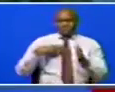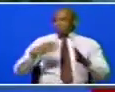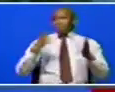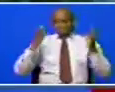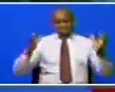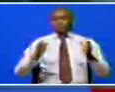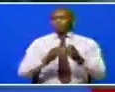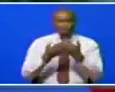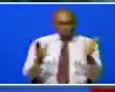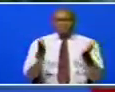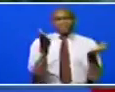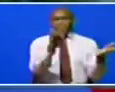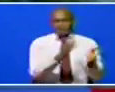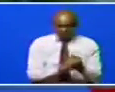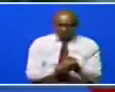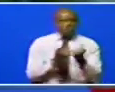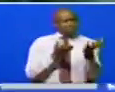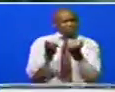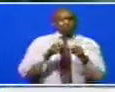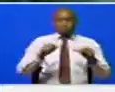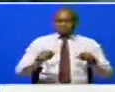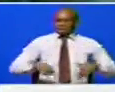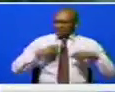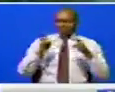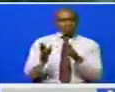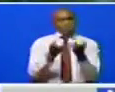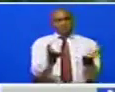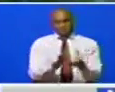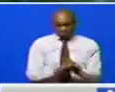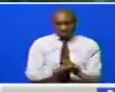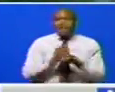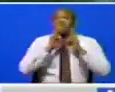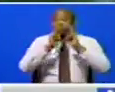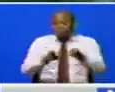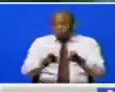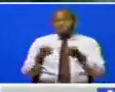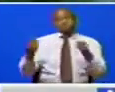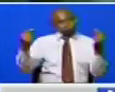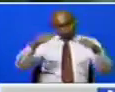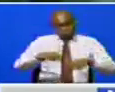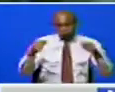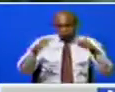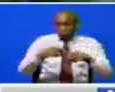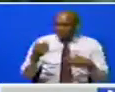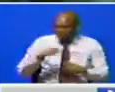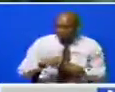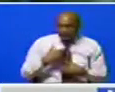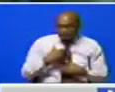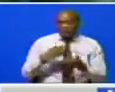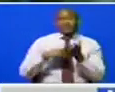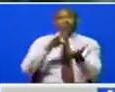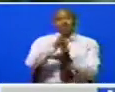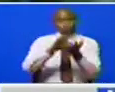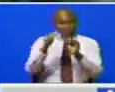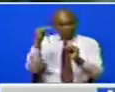actually doing their stuff here, just to show you that life is slowly picking up. The results have been trickling here, at least at